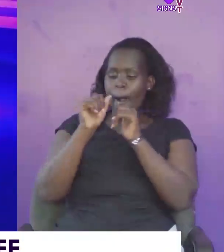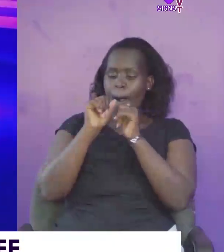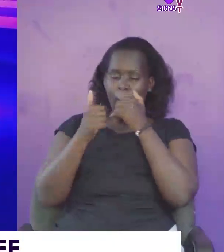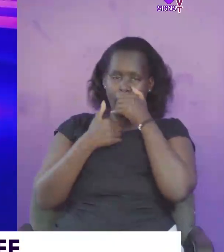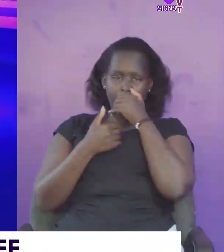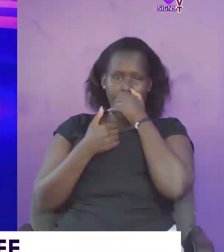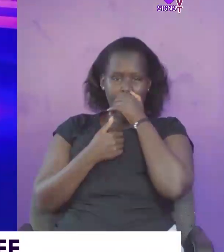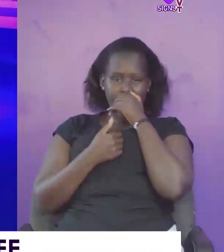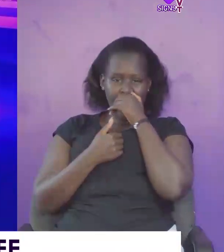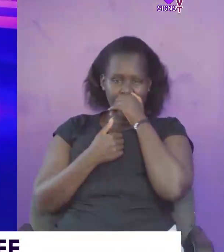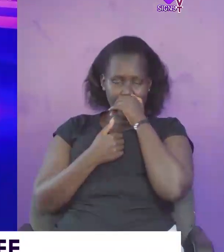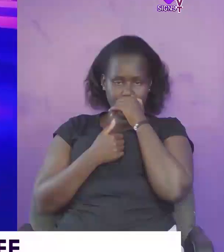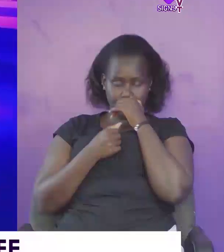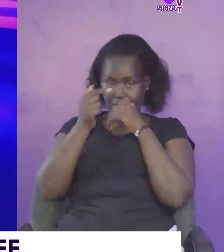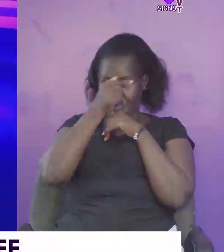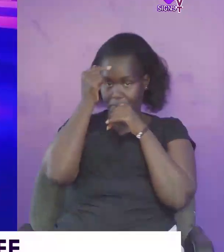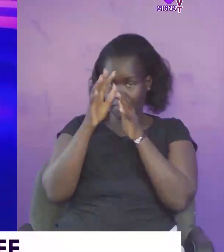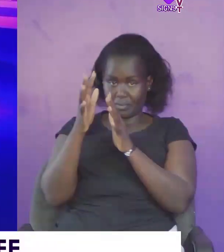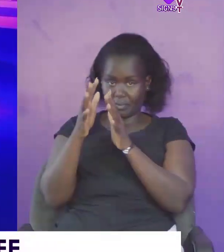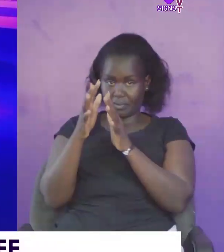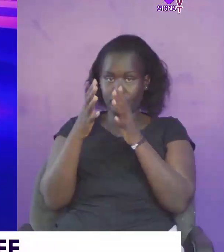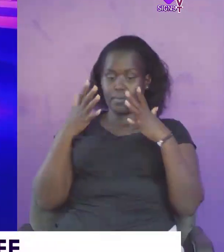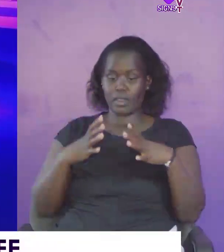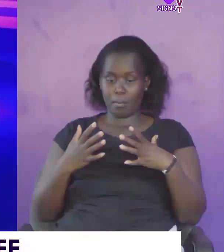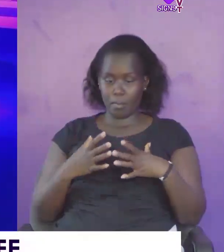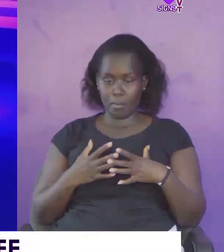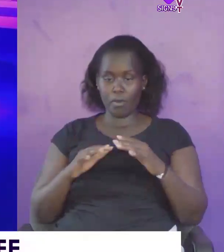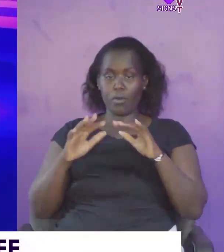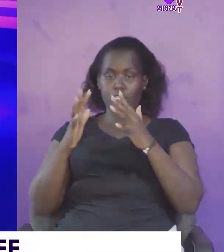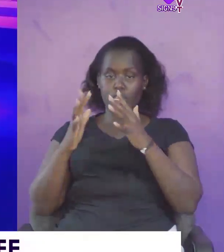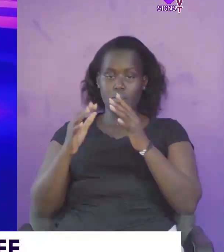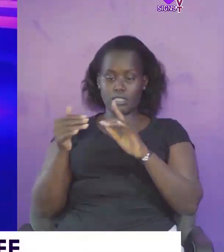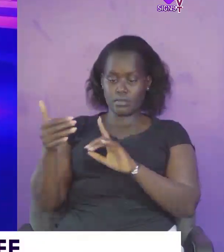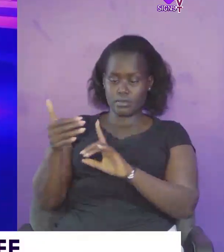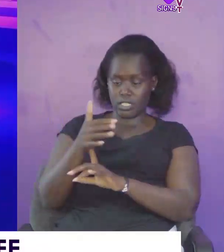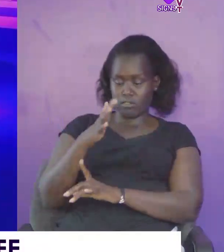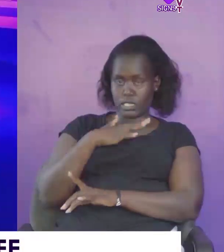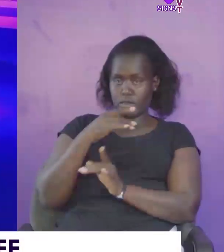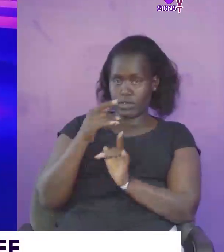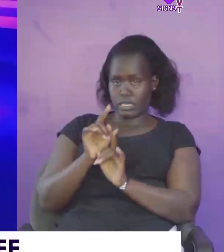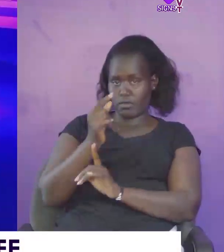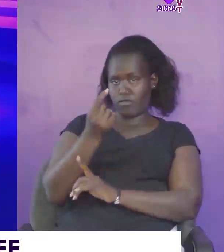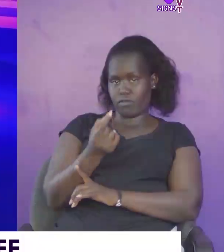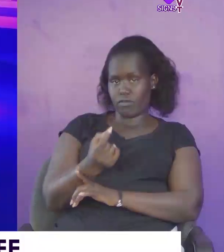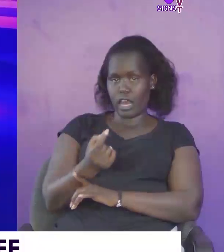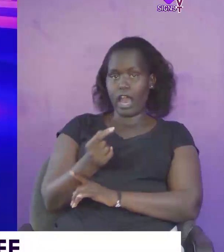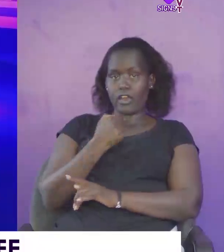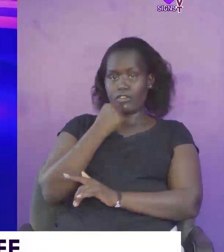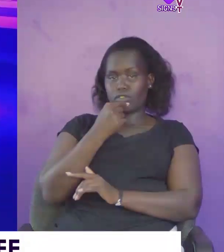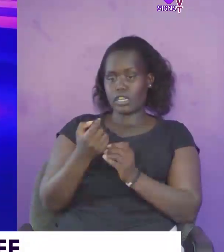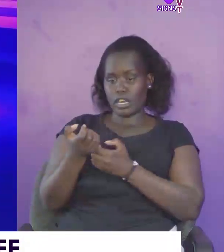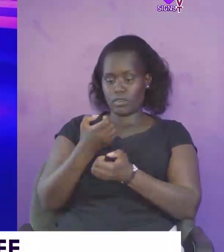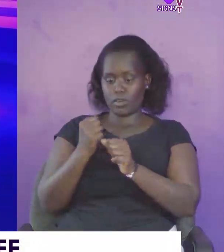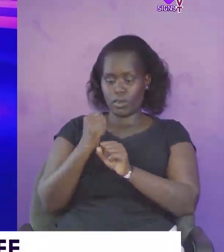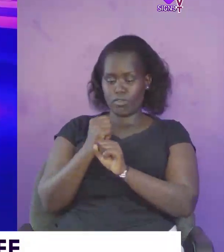material something, because we celebrate events, we celebrate people, we celebrate our achievements, even our little achievements. But as you mentioned, economically we are doing